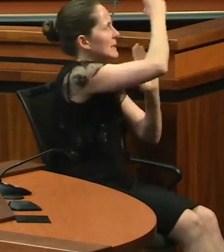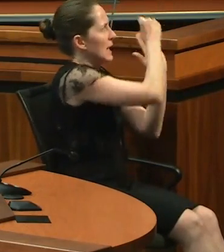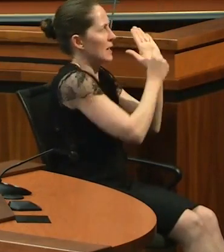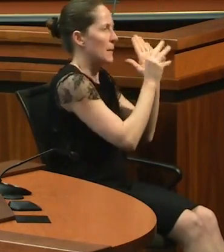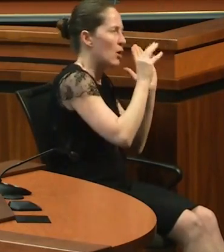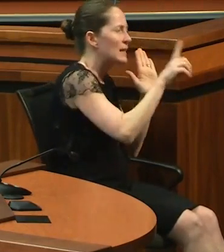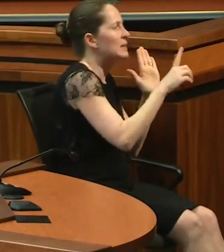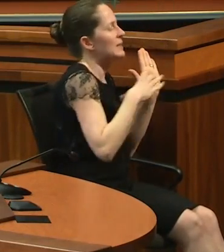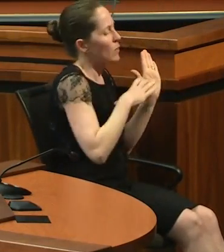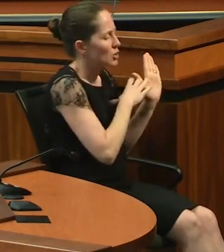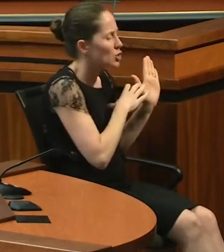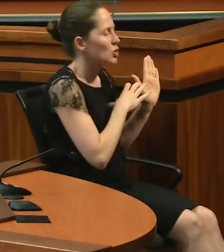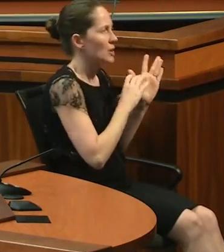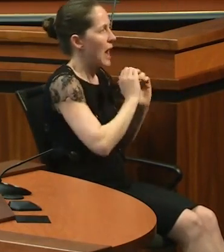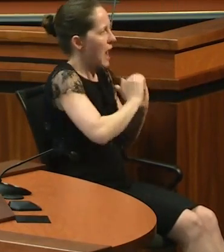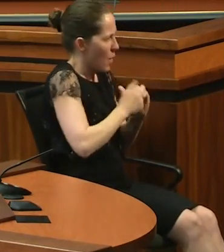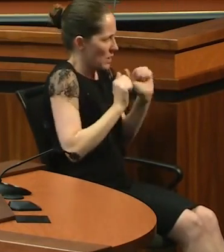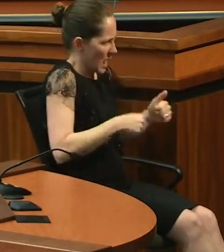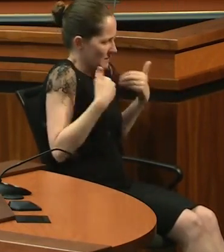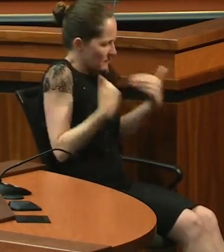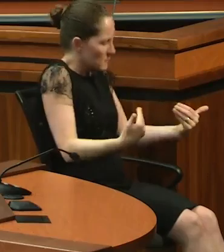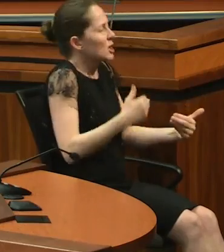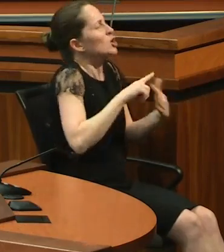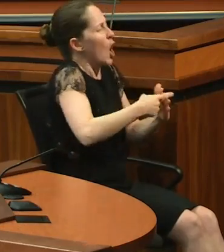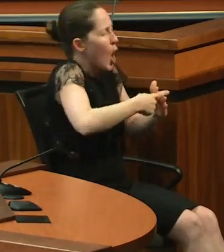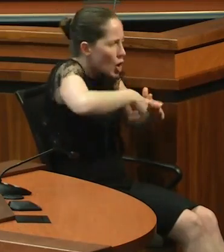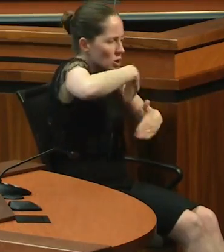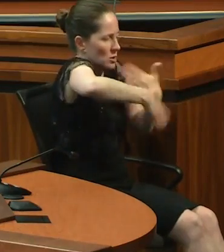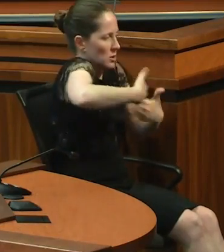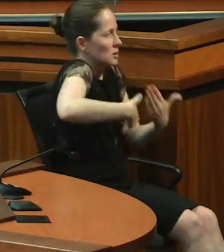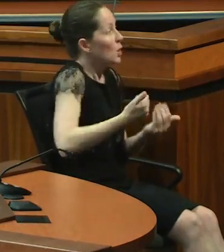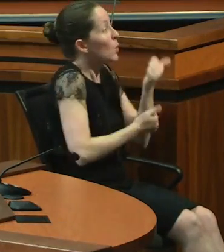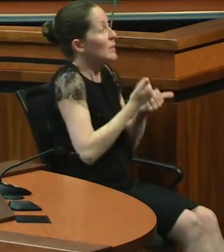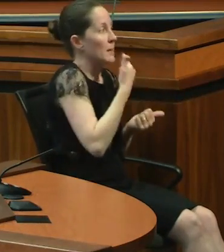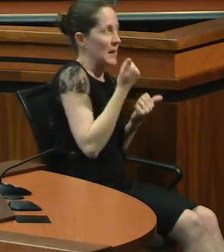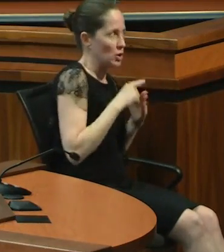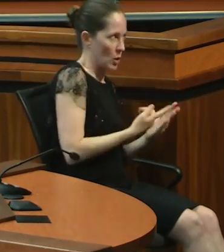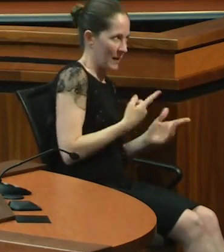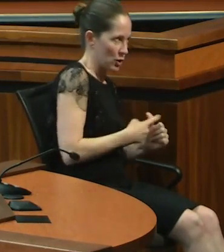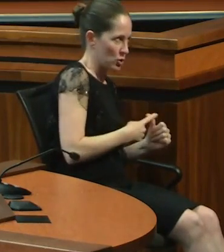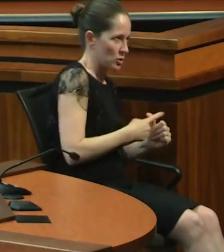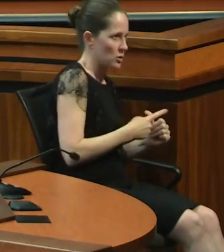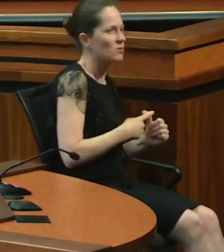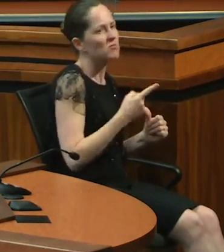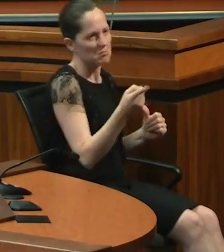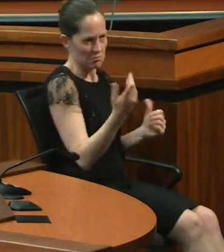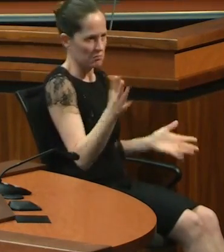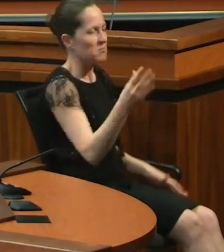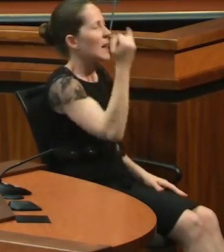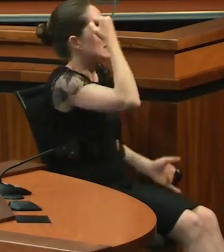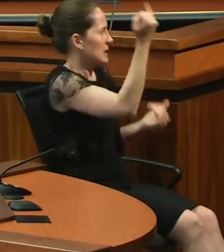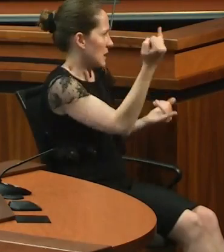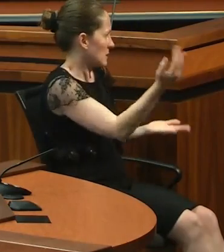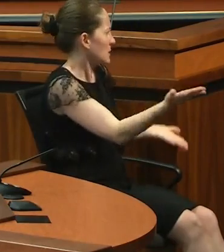Chris says, but we can have an incremental way of trying to figure out which are the best things to start with first, and he's given us some ideas of that, and then we can try to